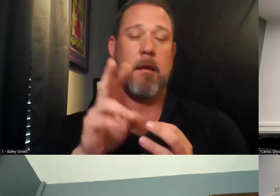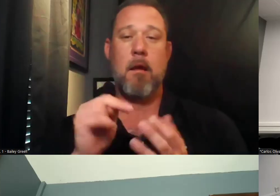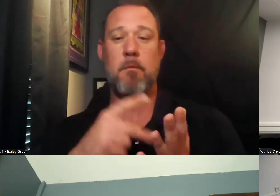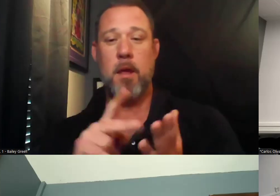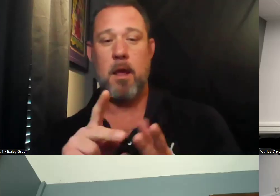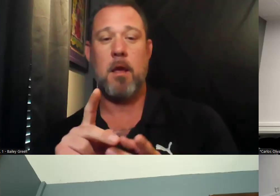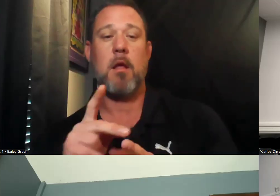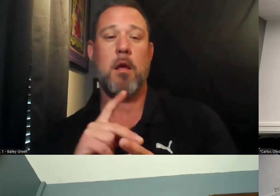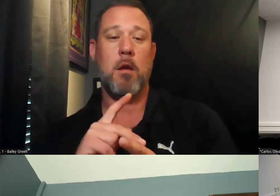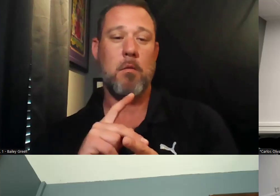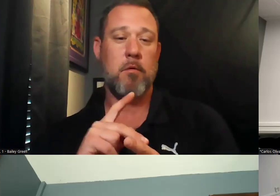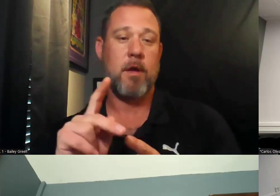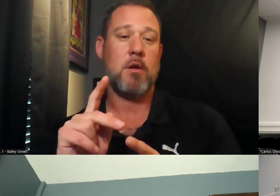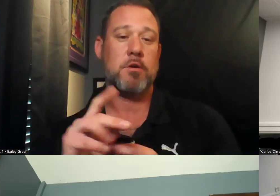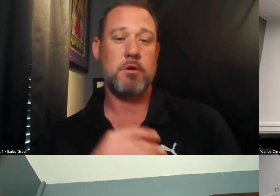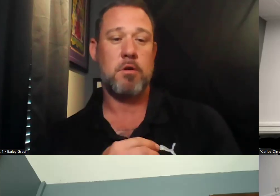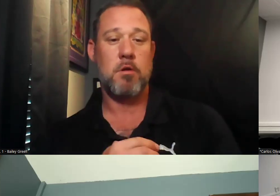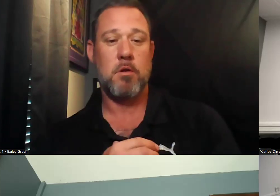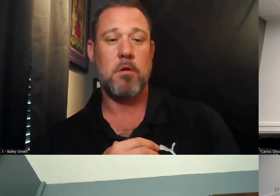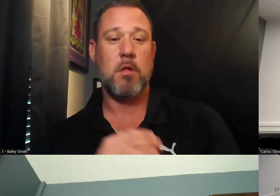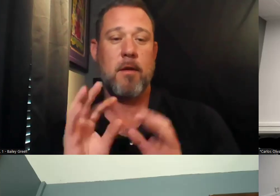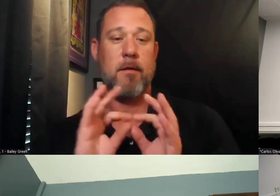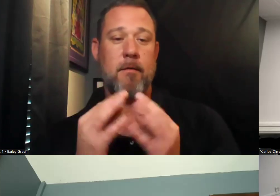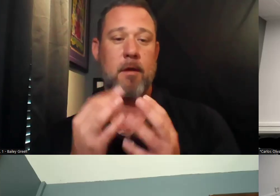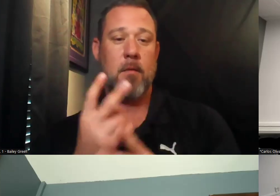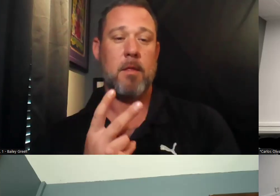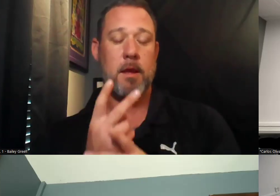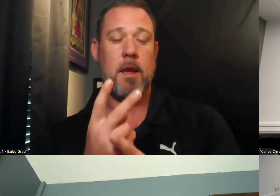professional and family caregivers.